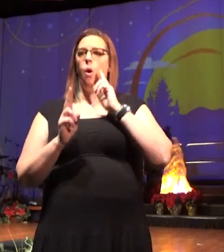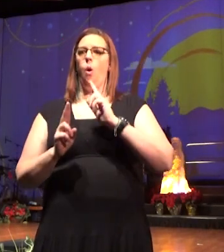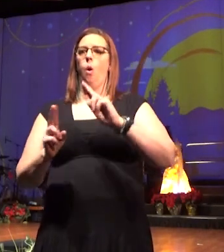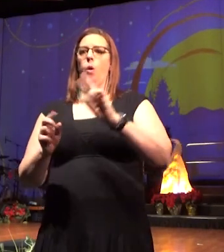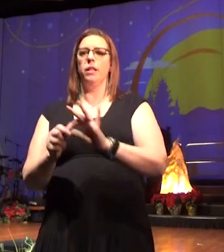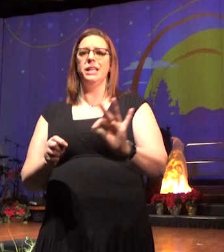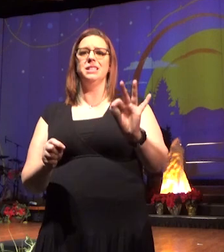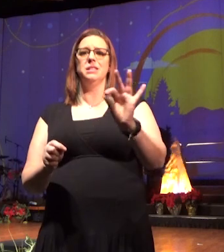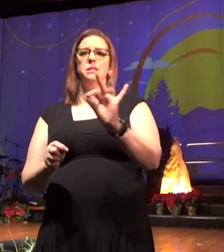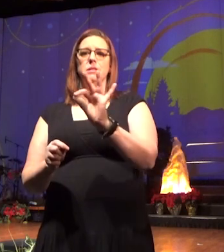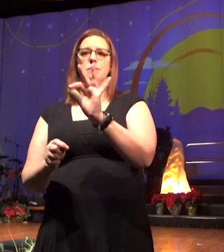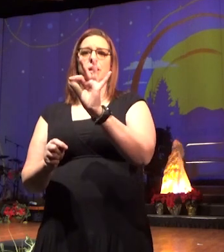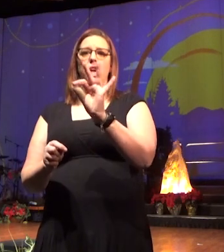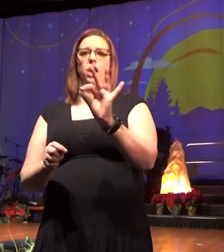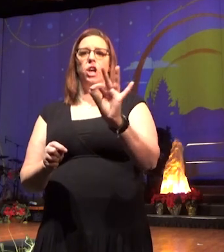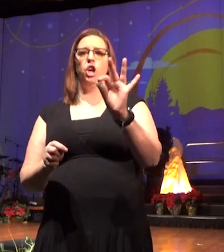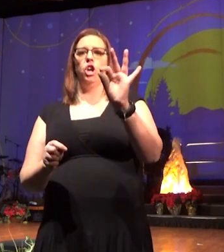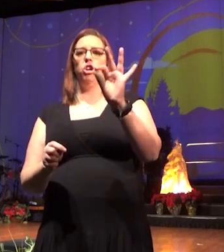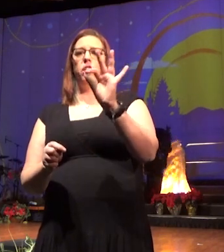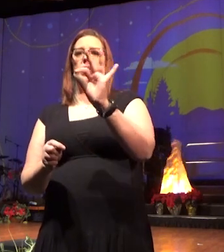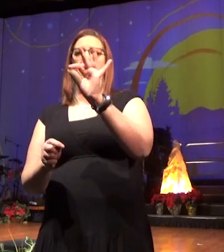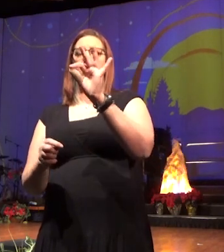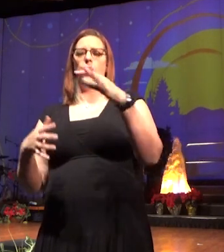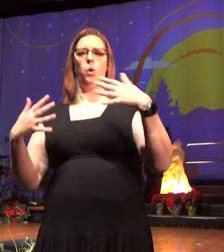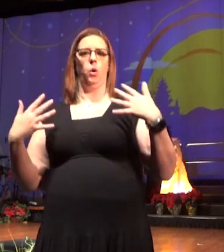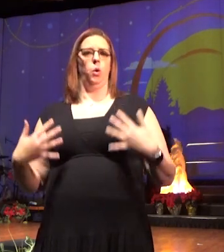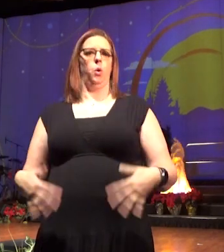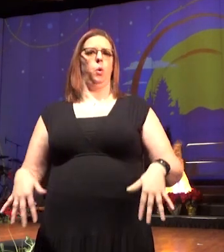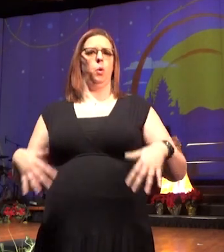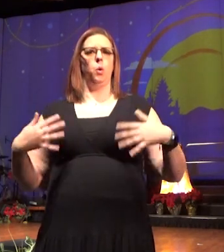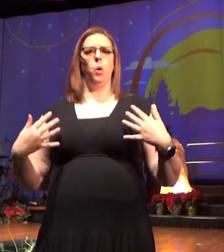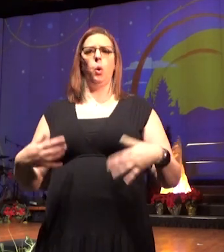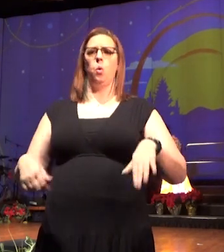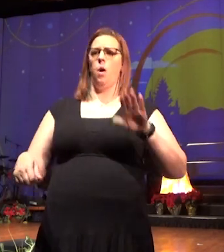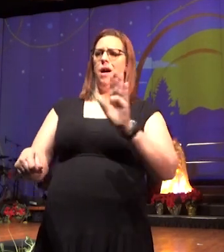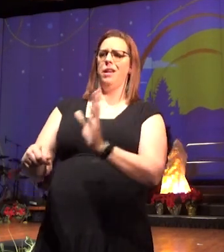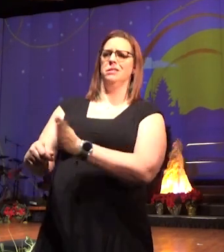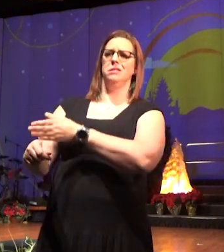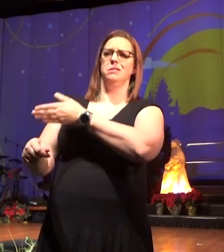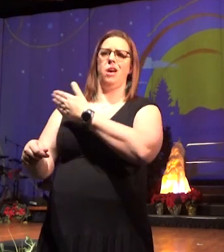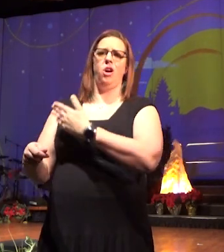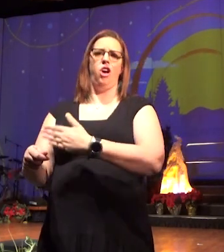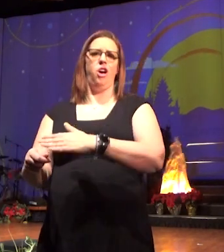Holy Spirit. Oh, what a song